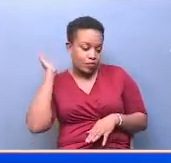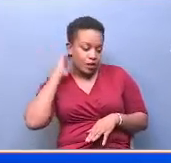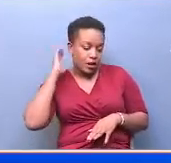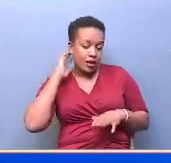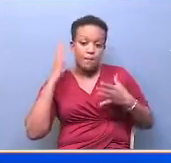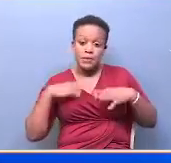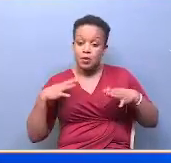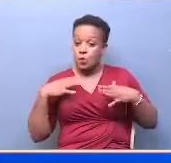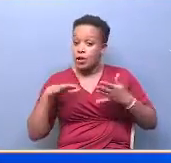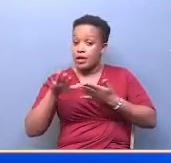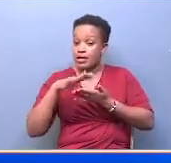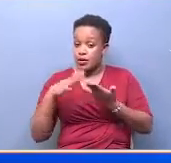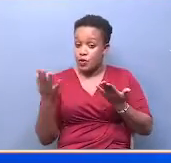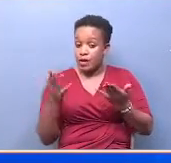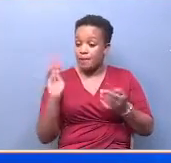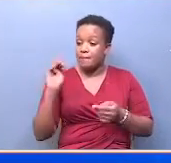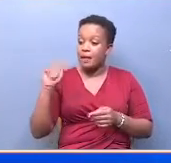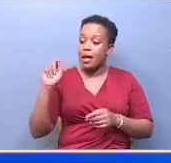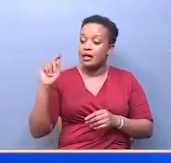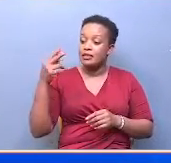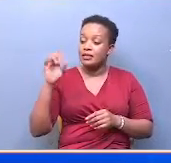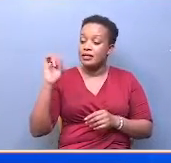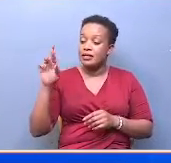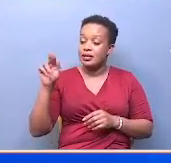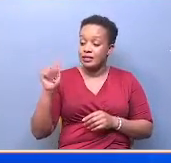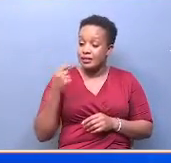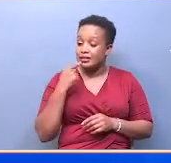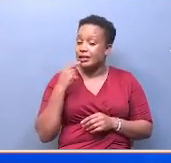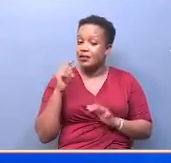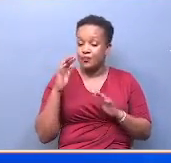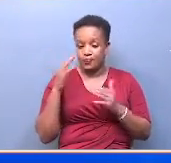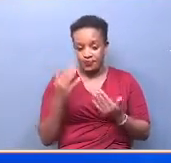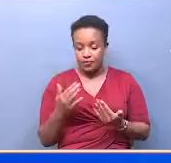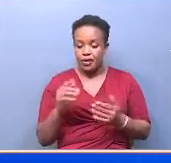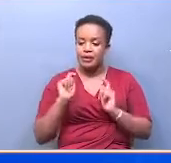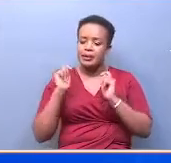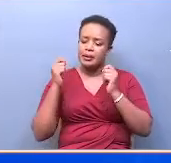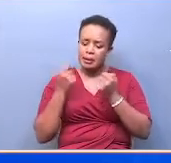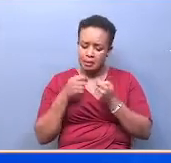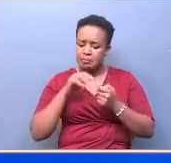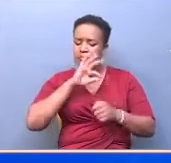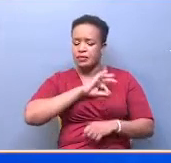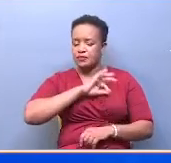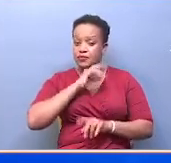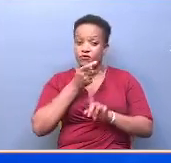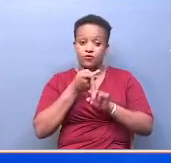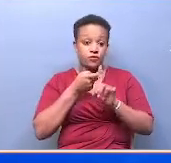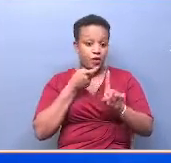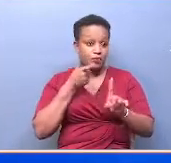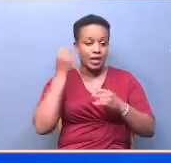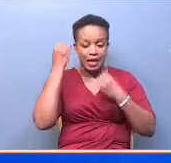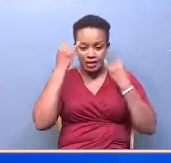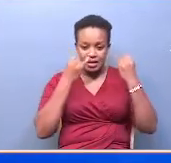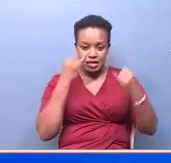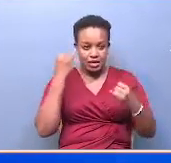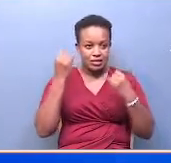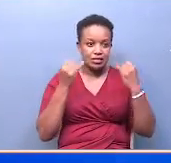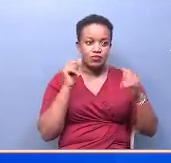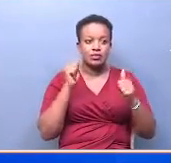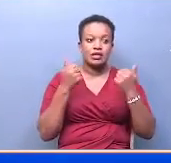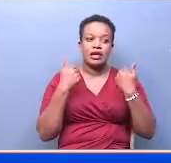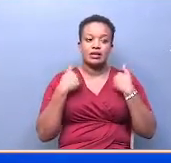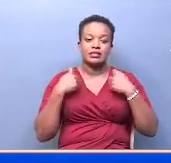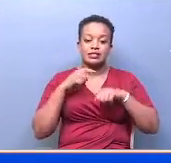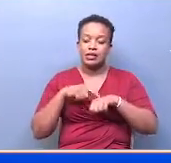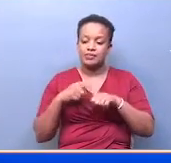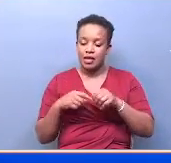Mathioya constituency, said his team profited from the ideas and views collected from the residents during the economic forum.